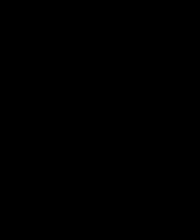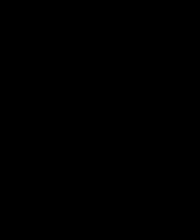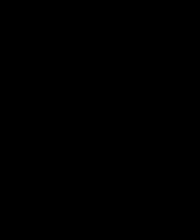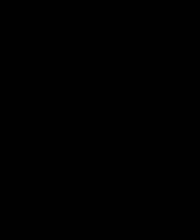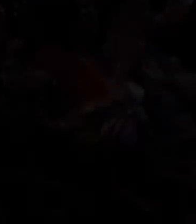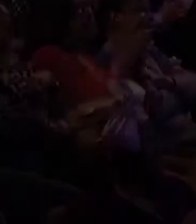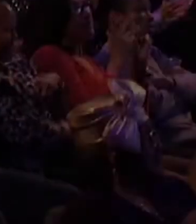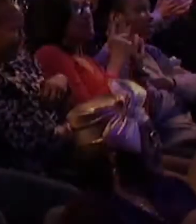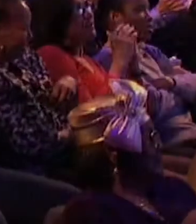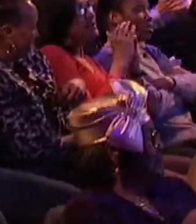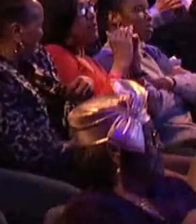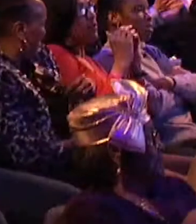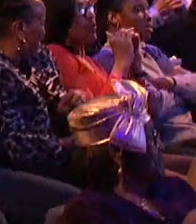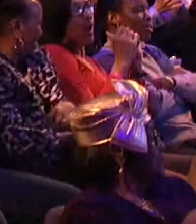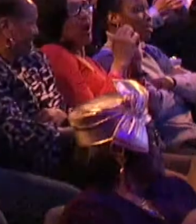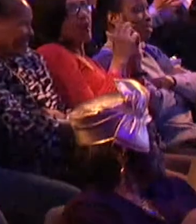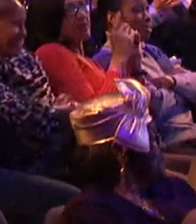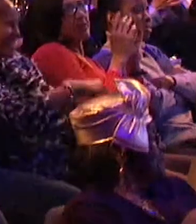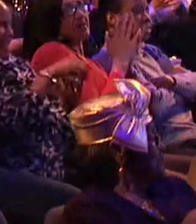That's our pastor.